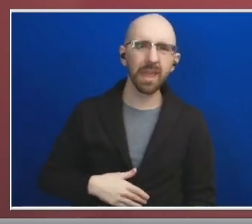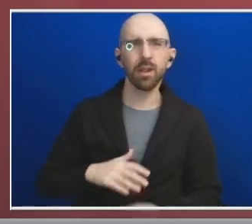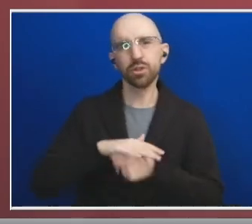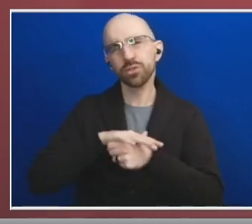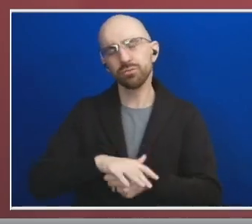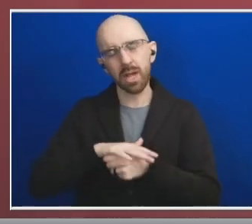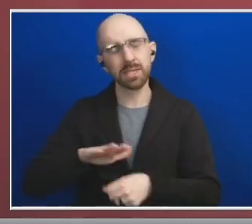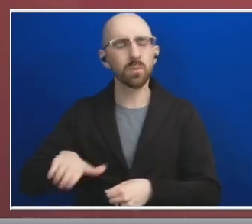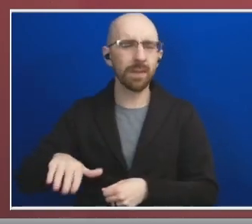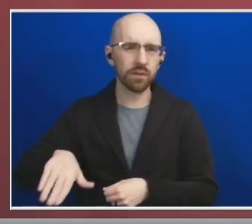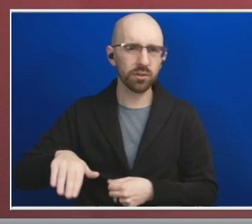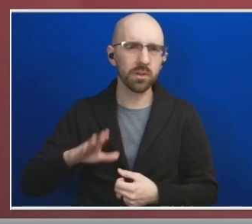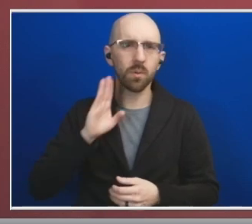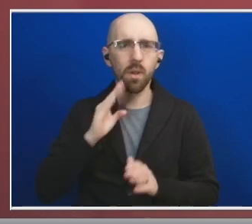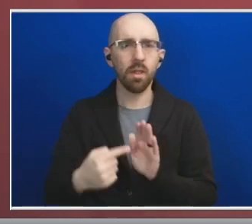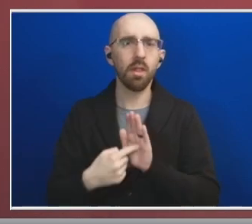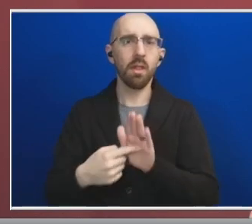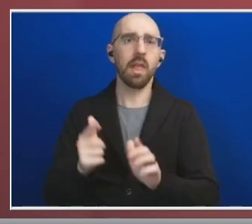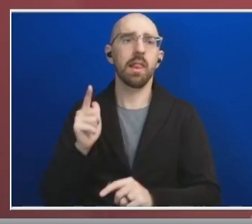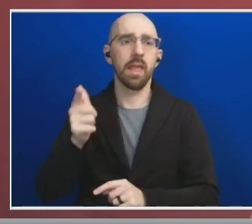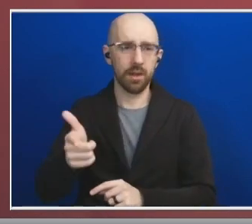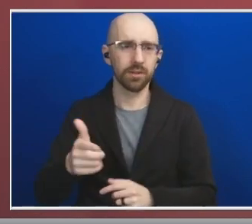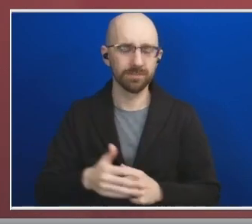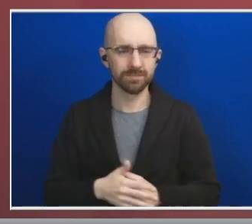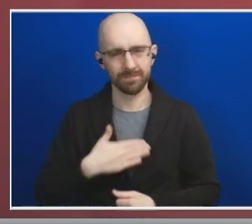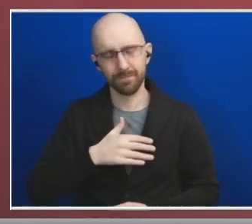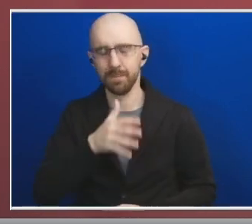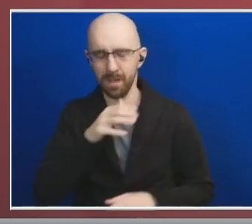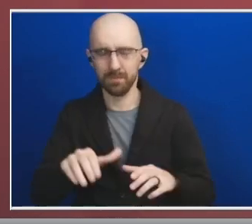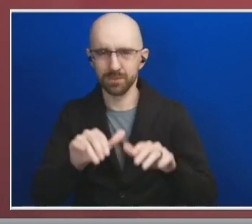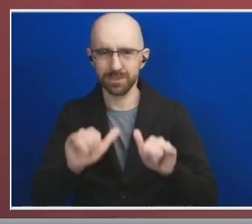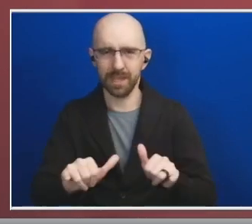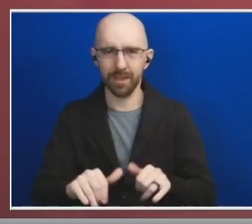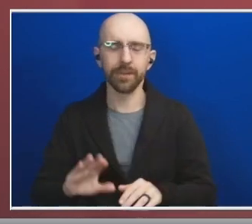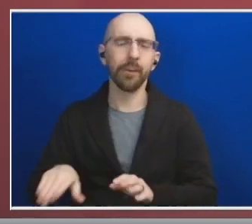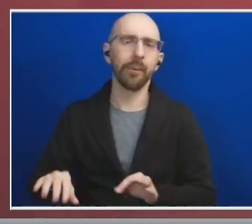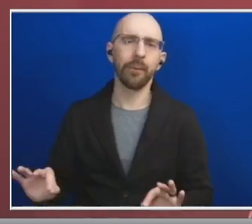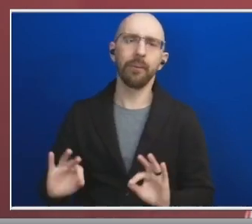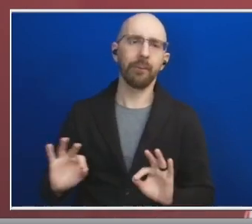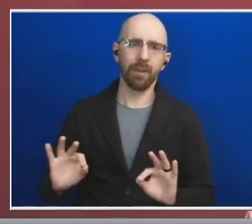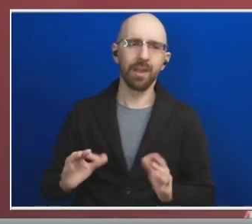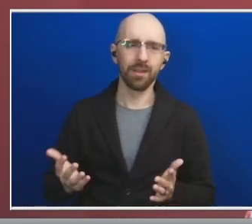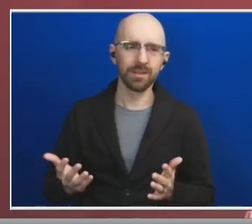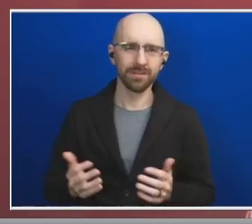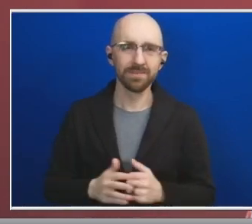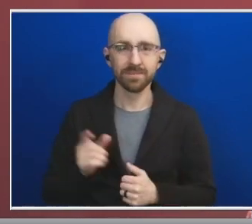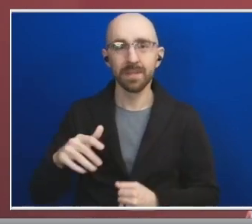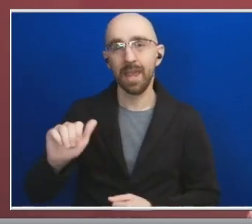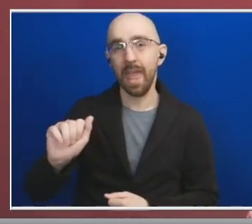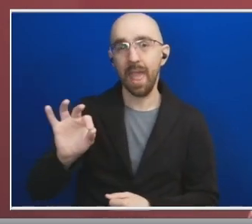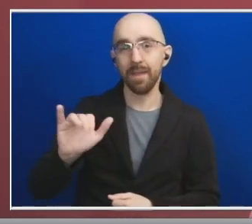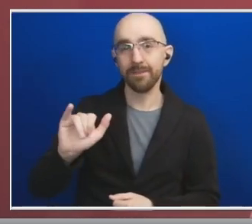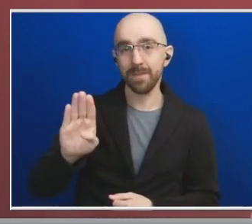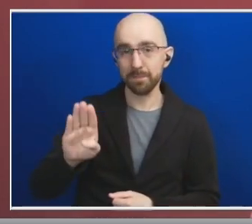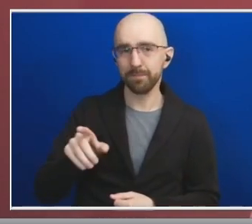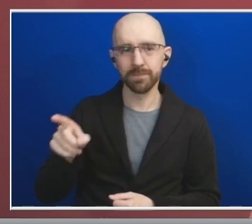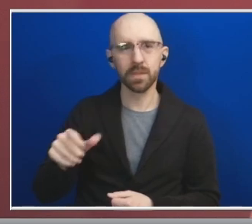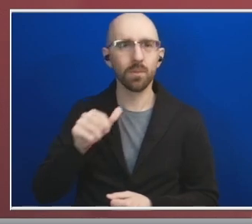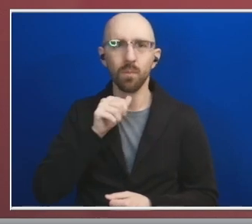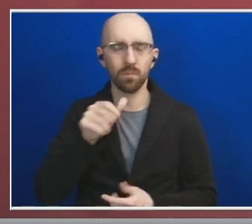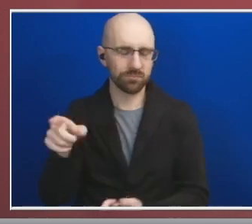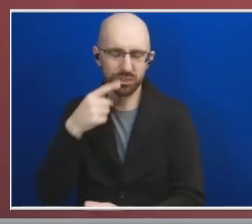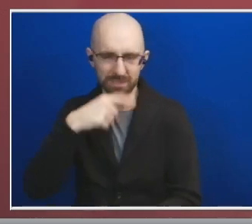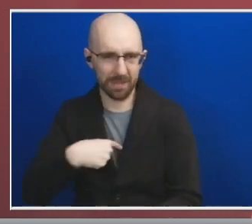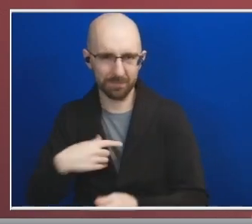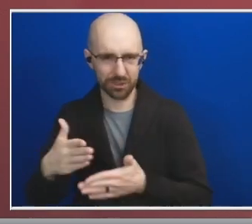later. Then my mom does that a lot. In fact, she had AFib, and she won't mind me sharing this. She has signed a HIPAA,